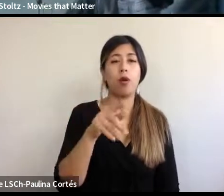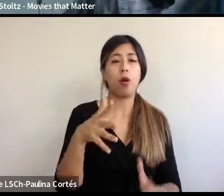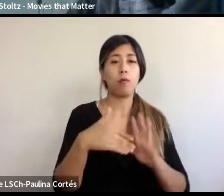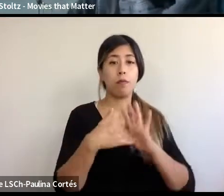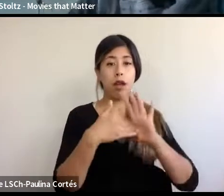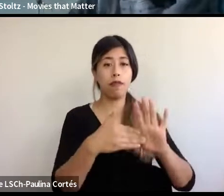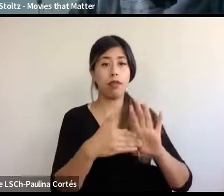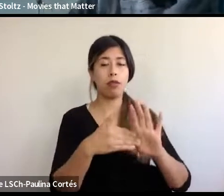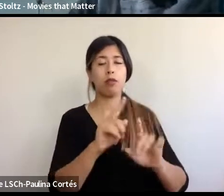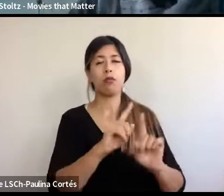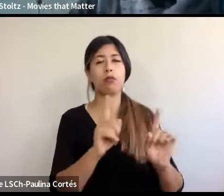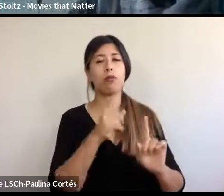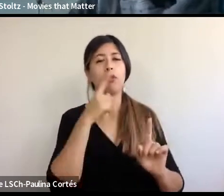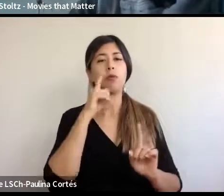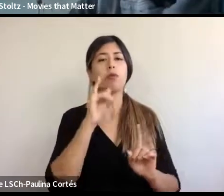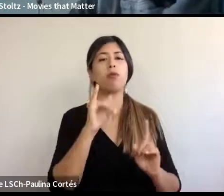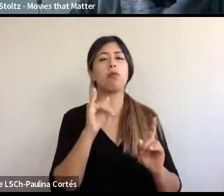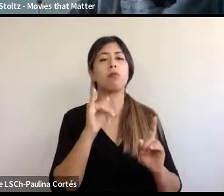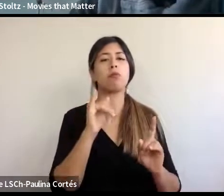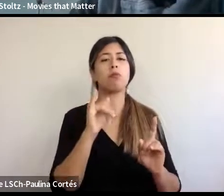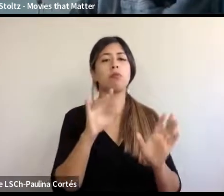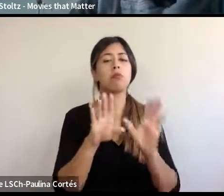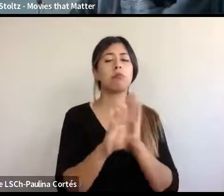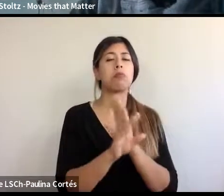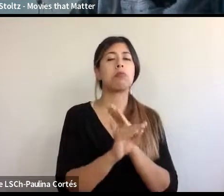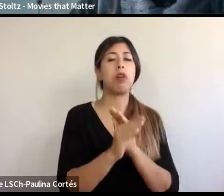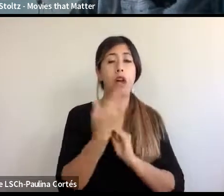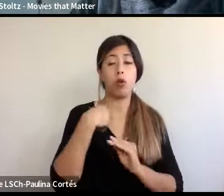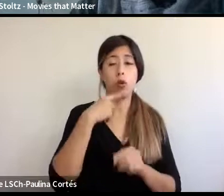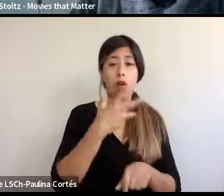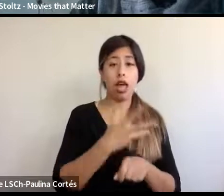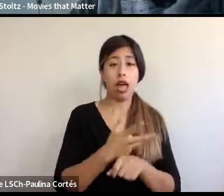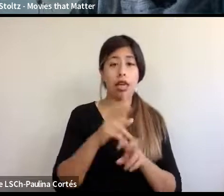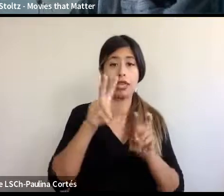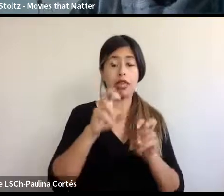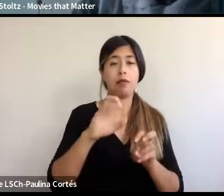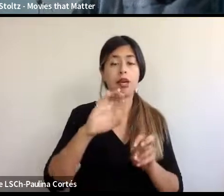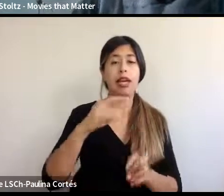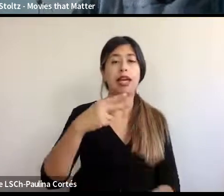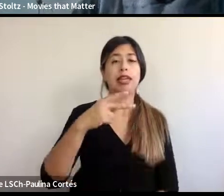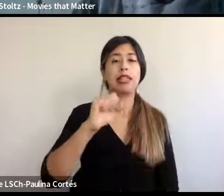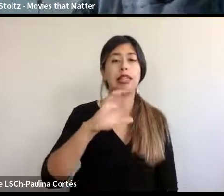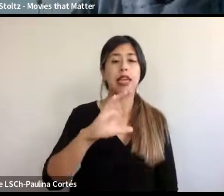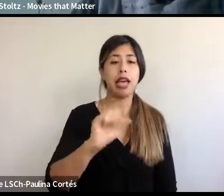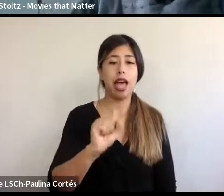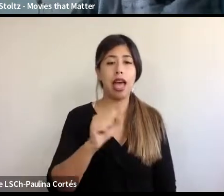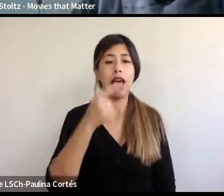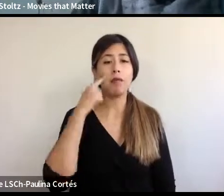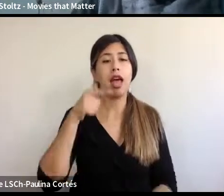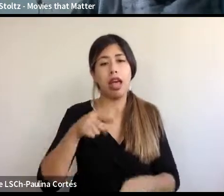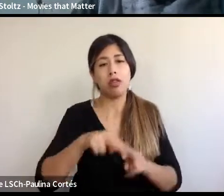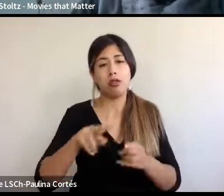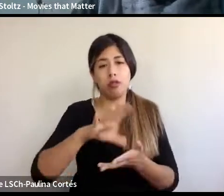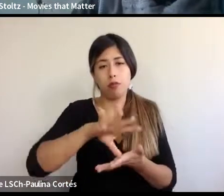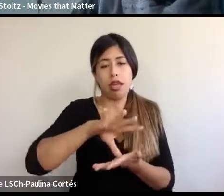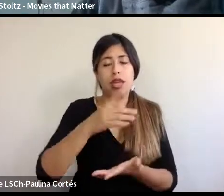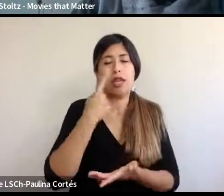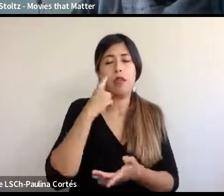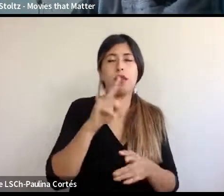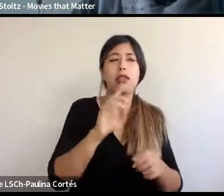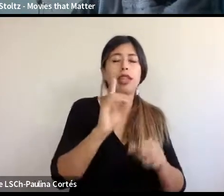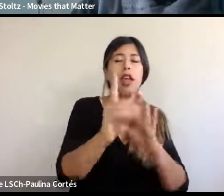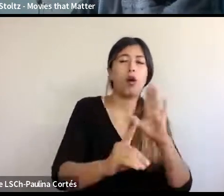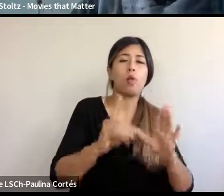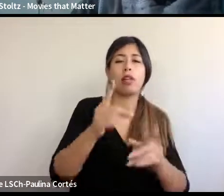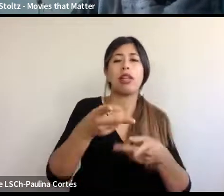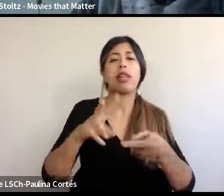Czech competition, which contains all out of best Czech documentaries focused on human rights out of the last year. And all